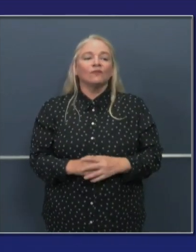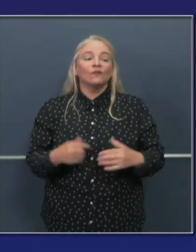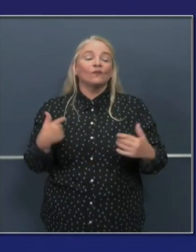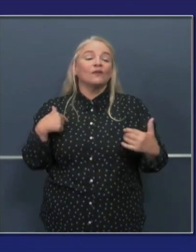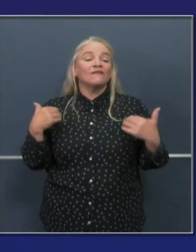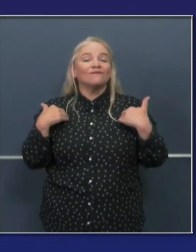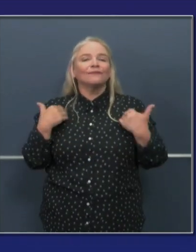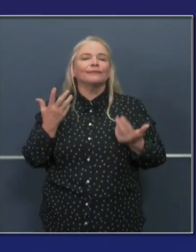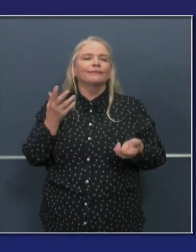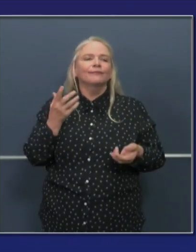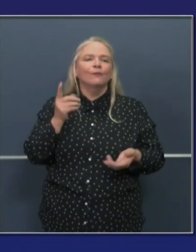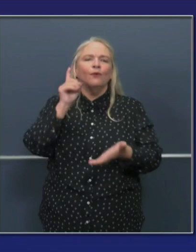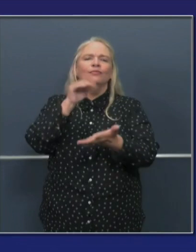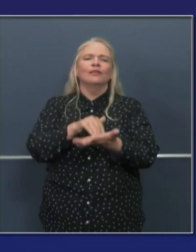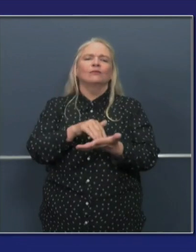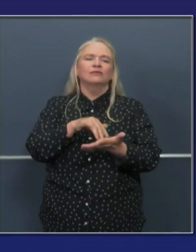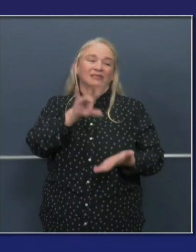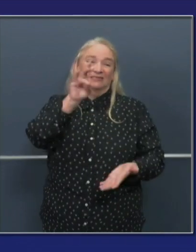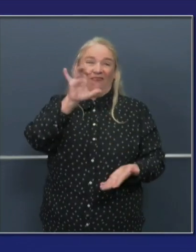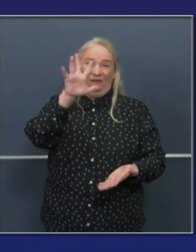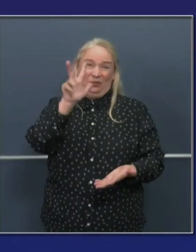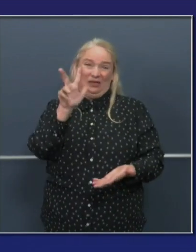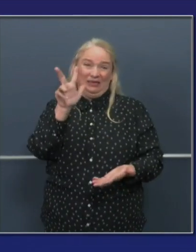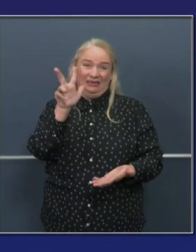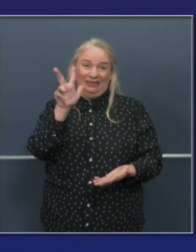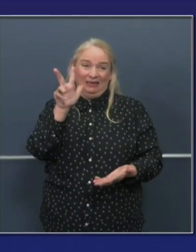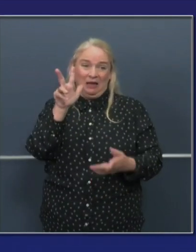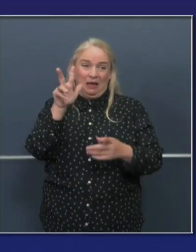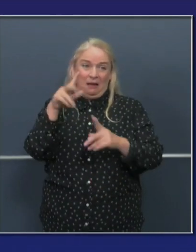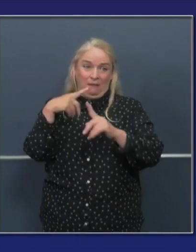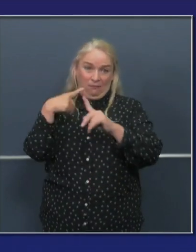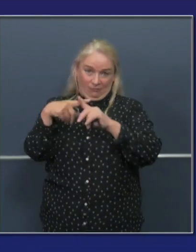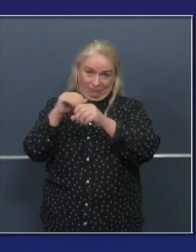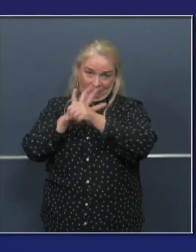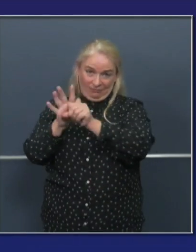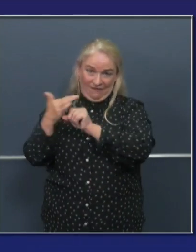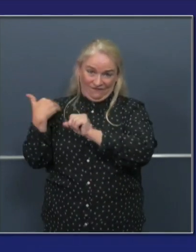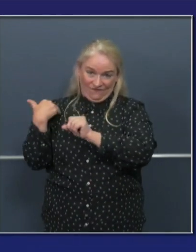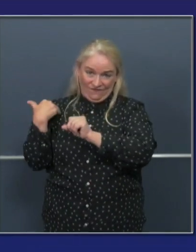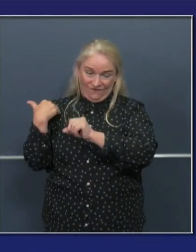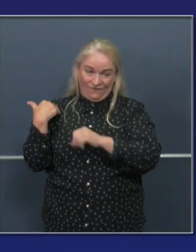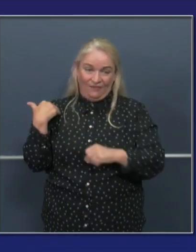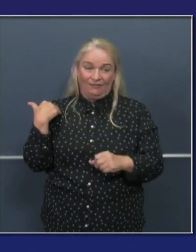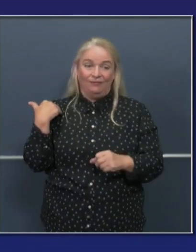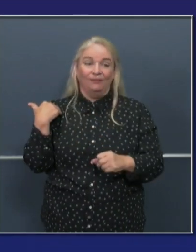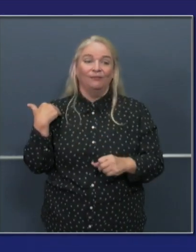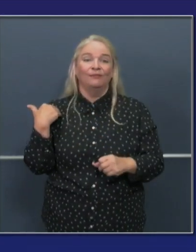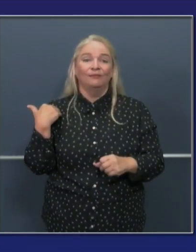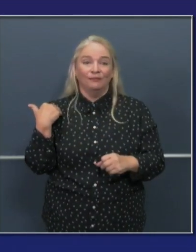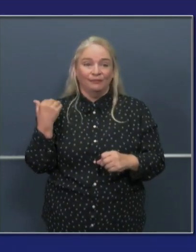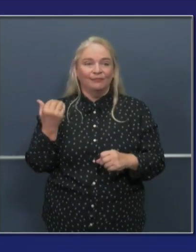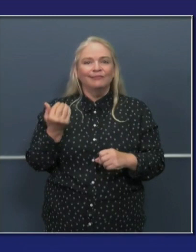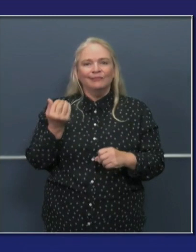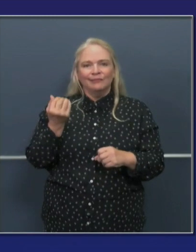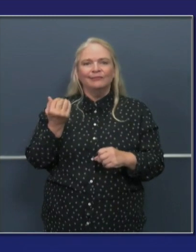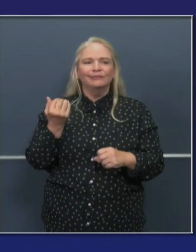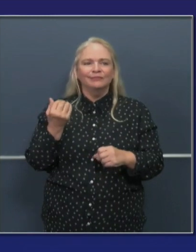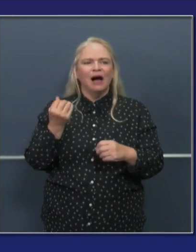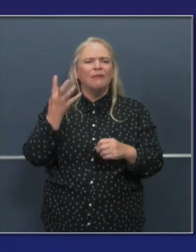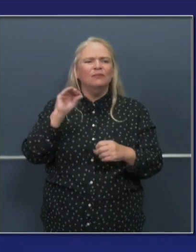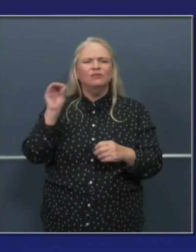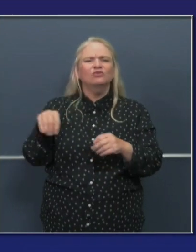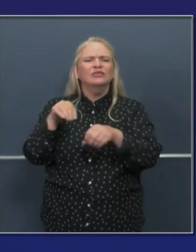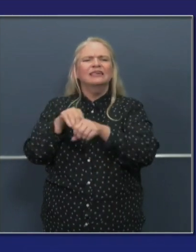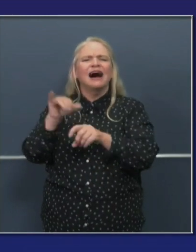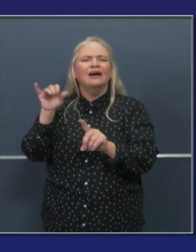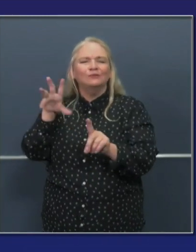of 1,753 COVID positive patients represents, in terms of the total number of ICU and NICU